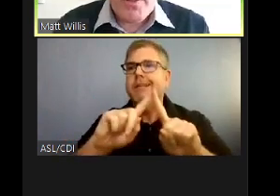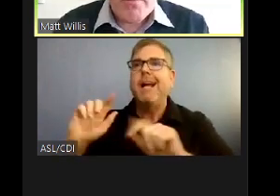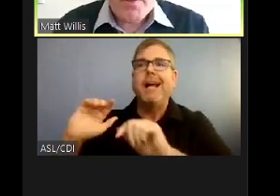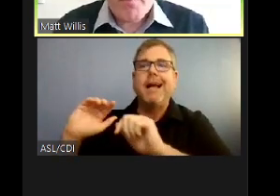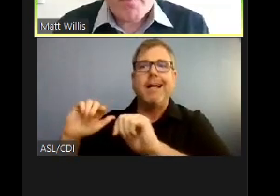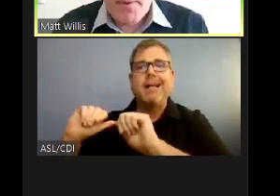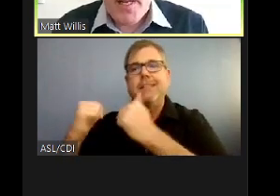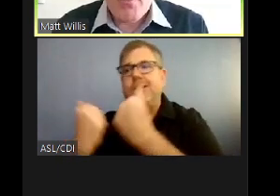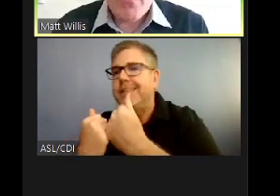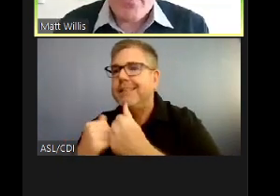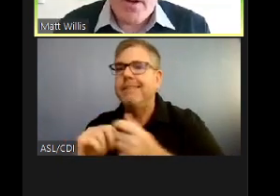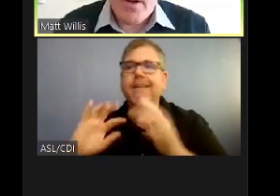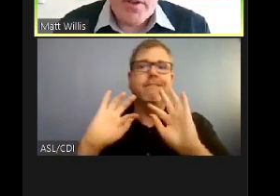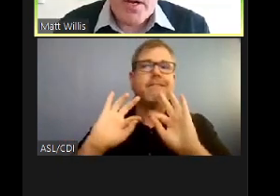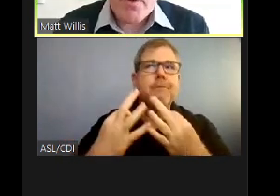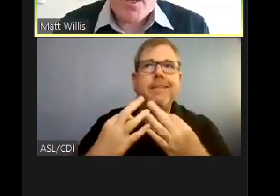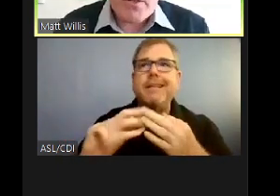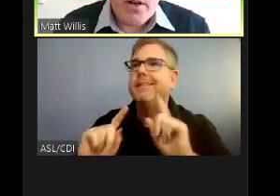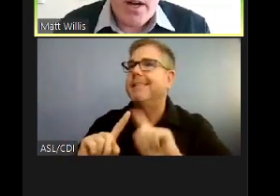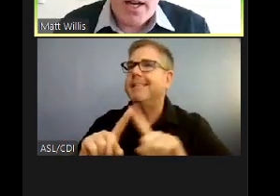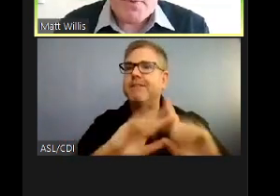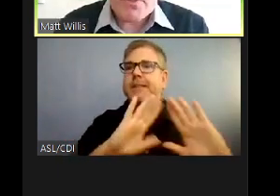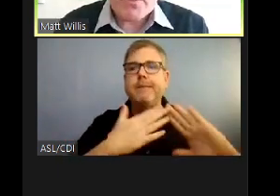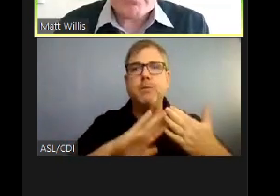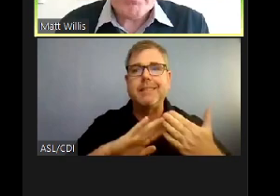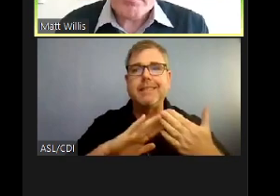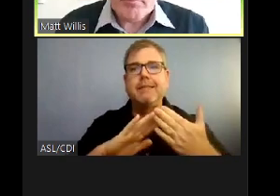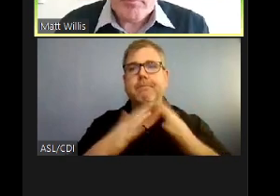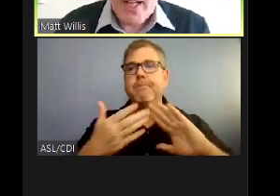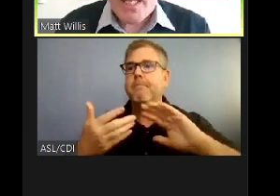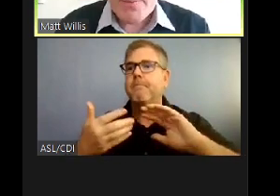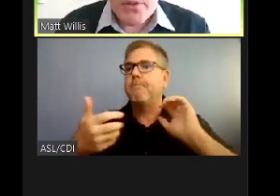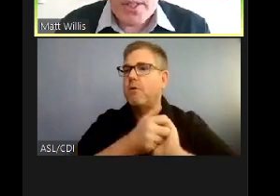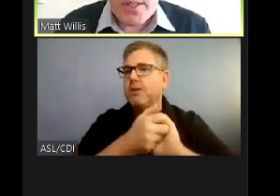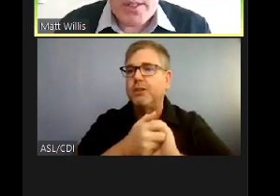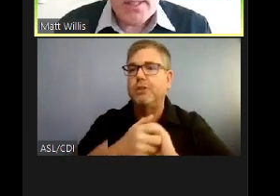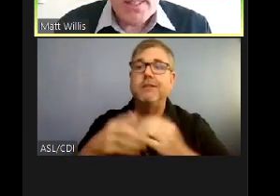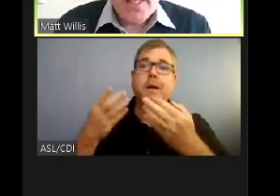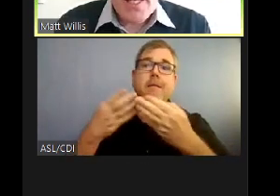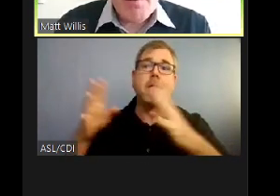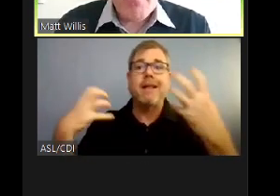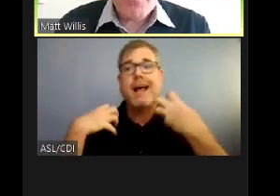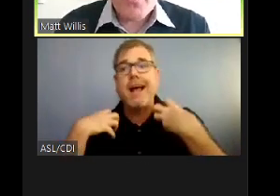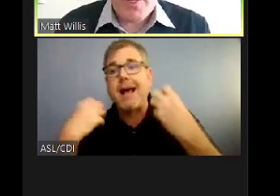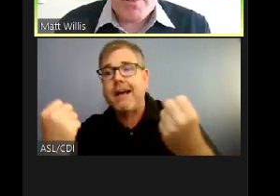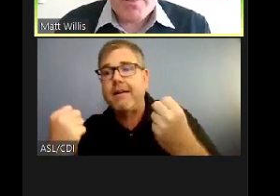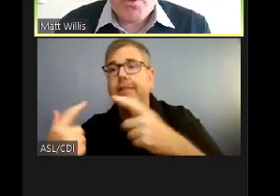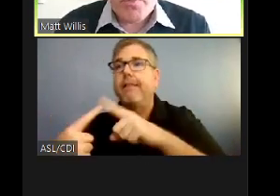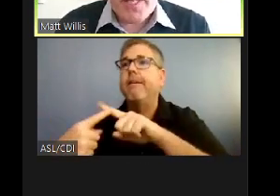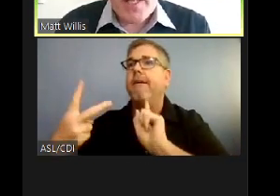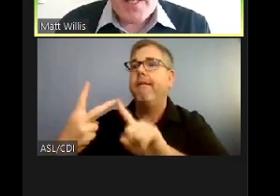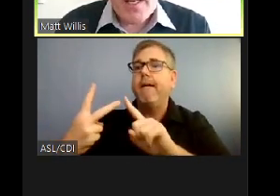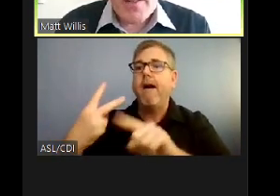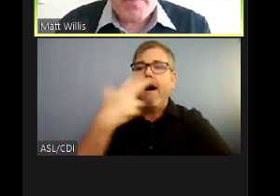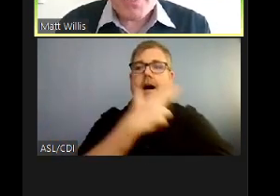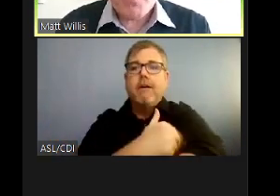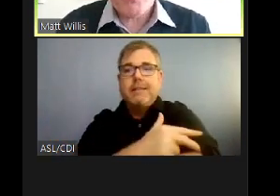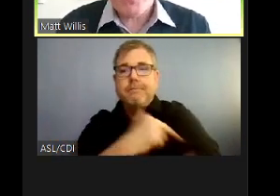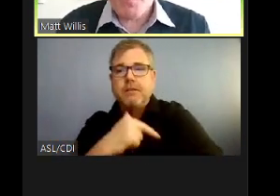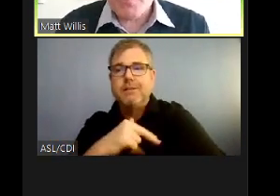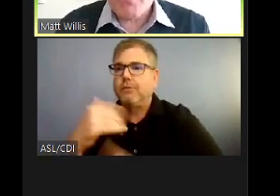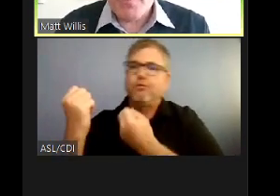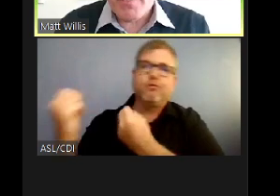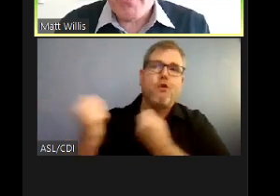partnership with public health, our healthcare partners, our hospitals, has been critical. We also will be the